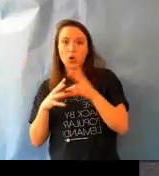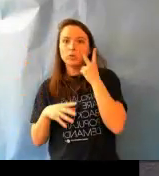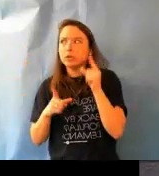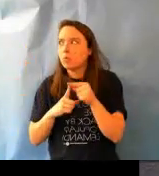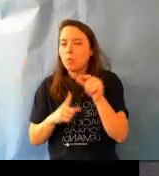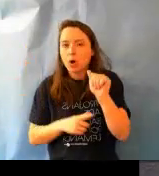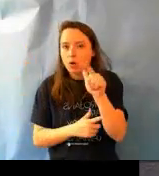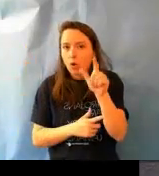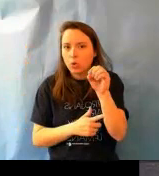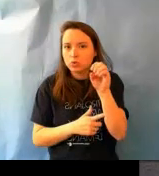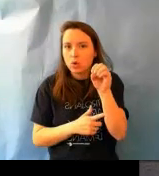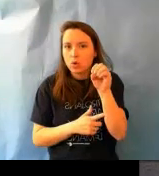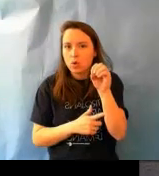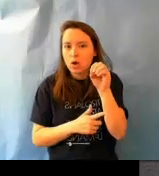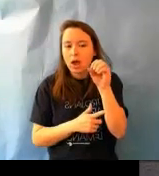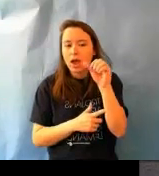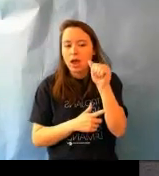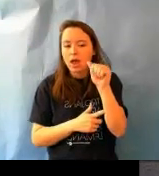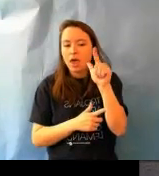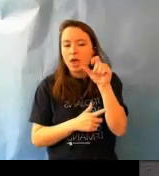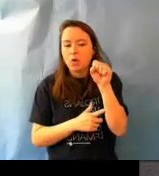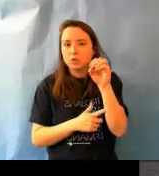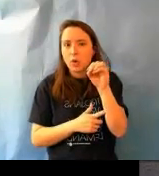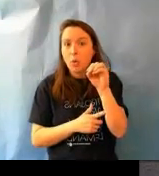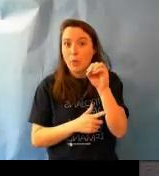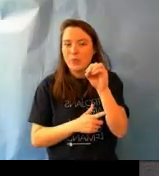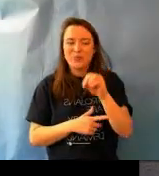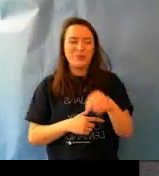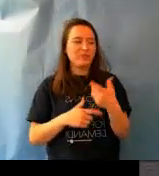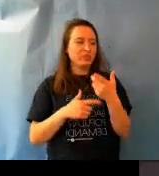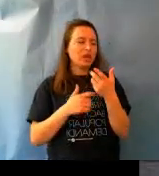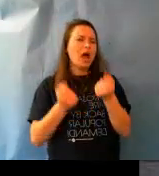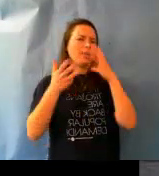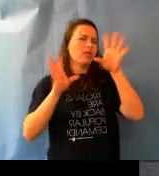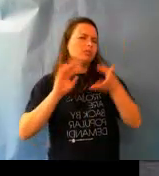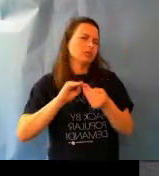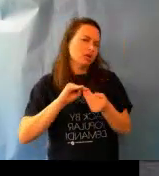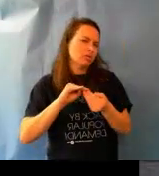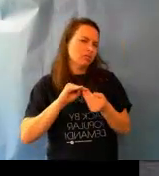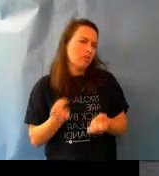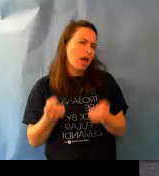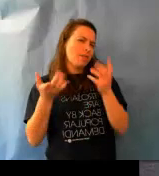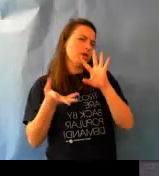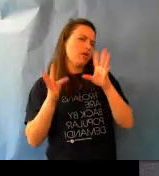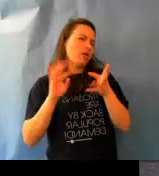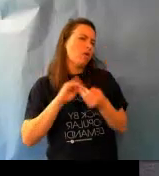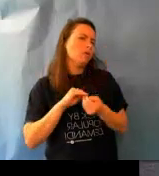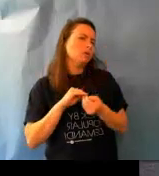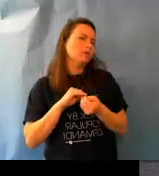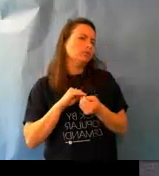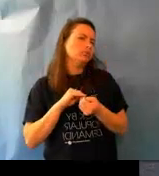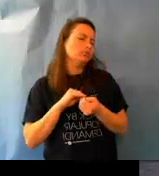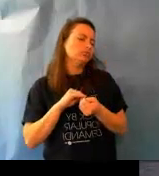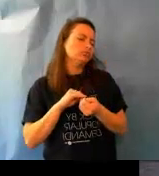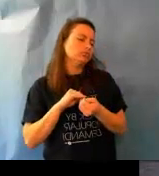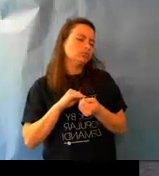also. How many snowballs did they make? So we're trying to find out how many they made together. So